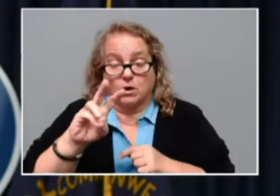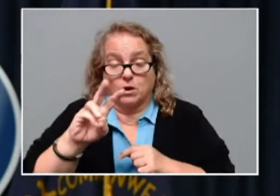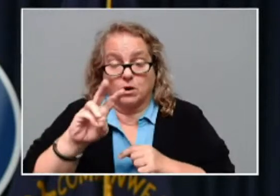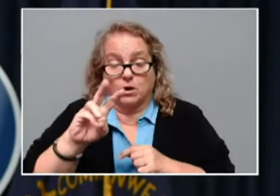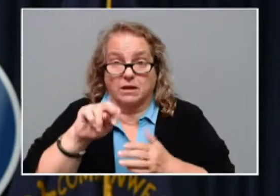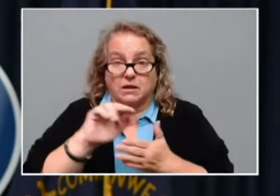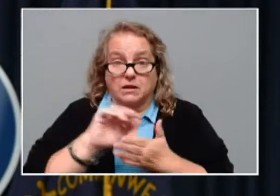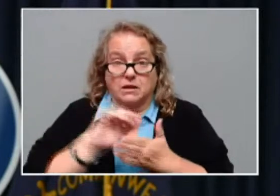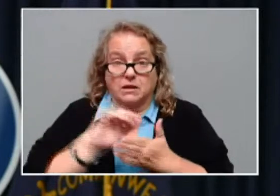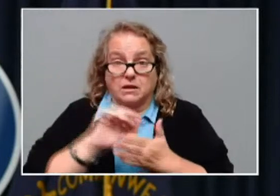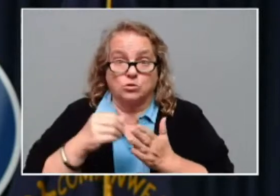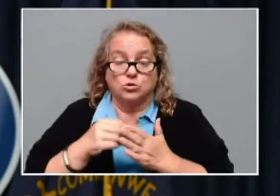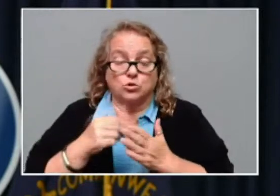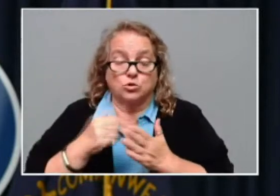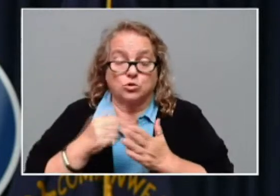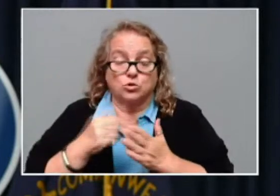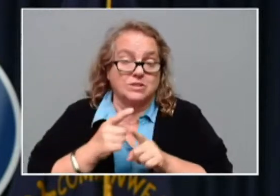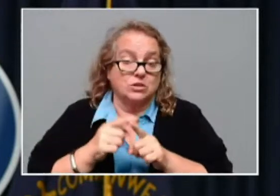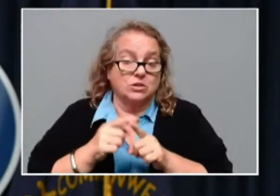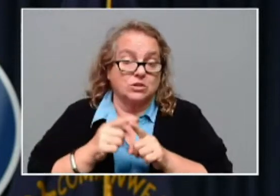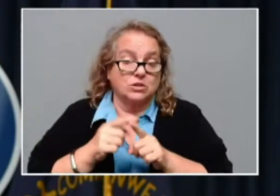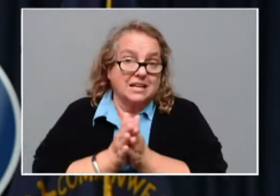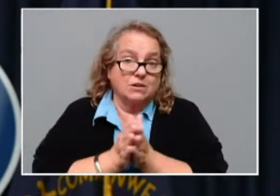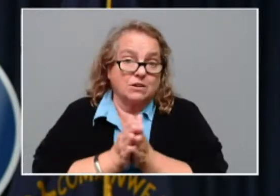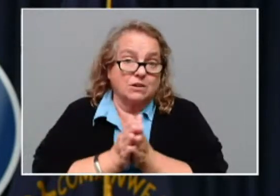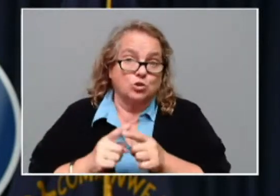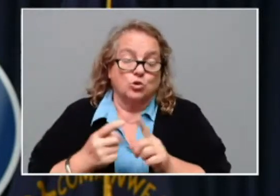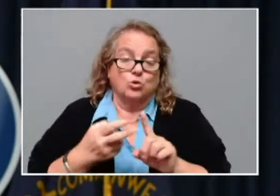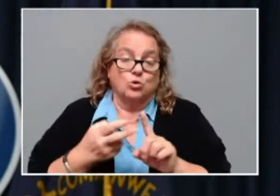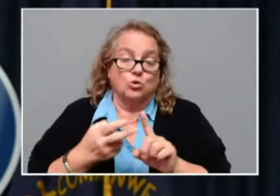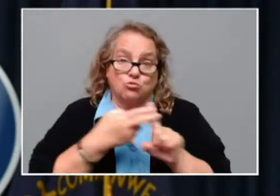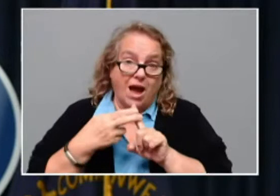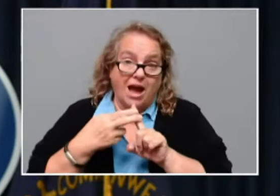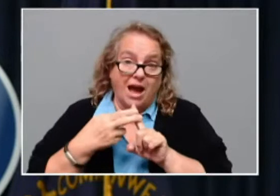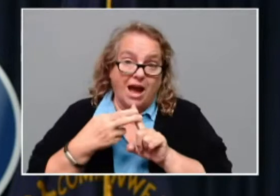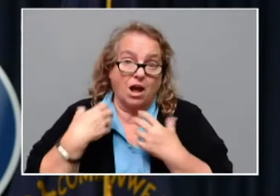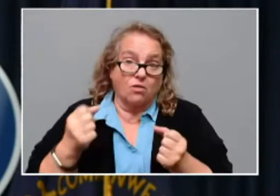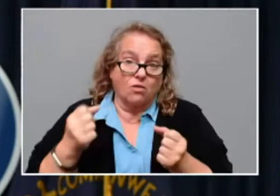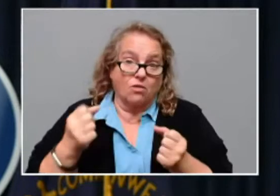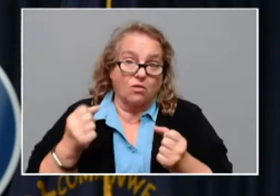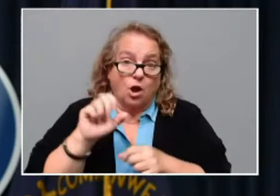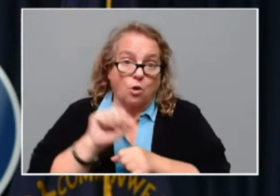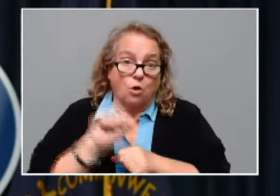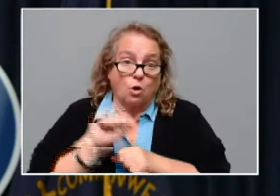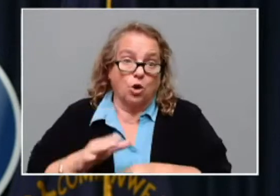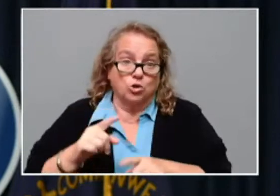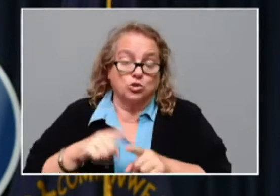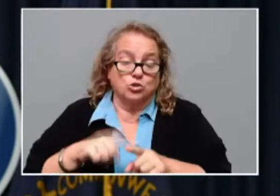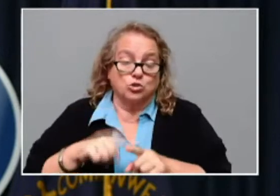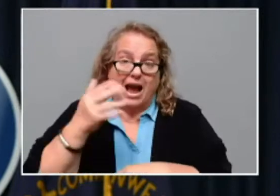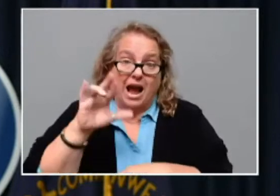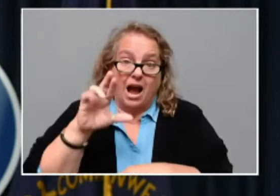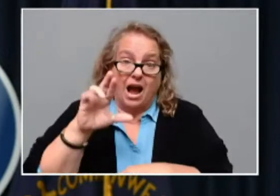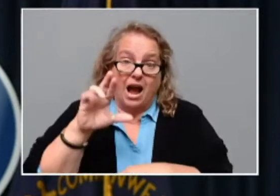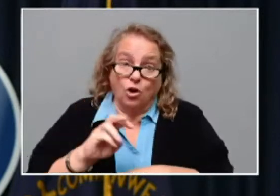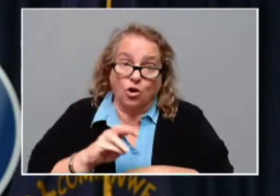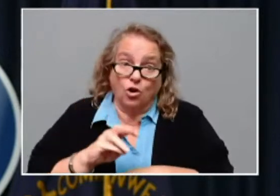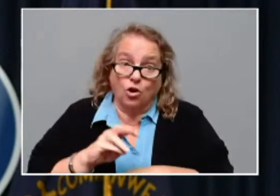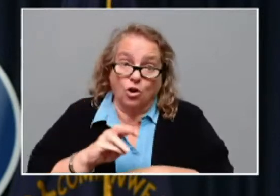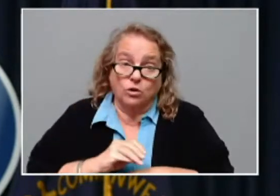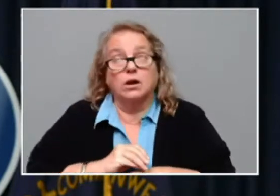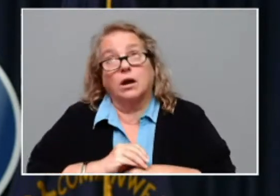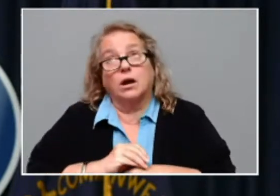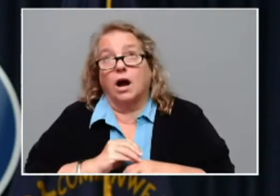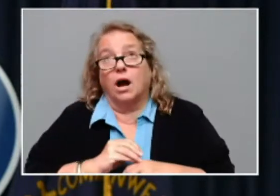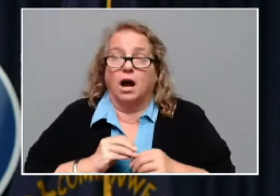as an incentive to attract healthcare workers from outside of the state? We could be, well, let me back up. First, we would